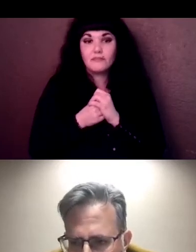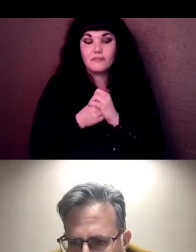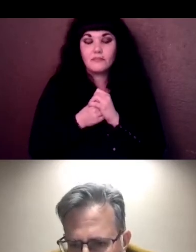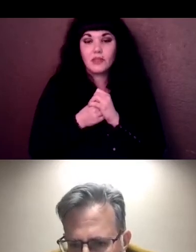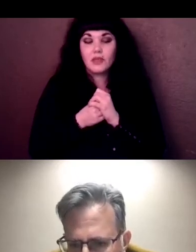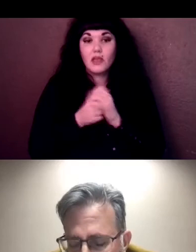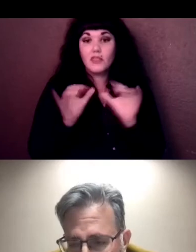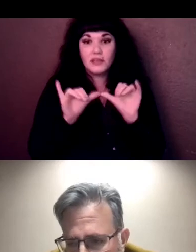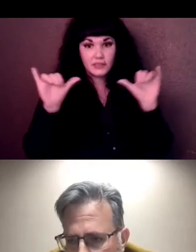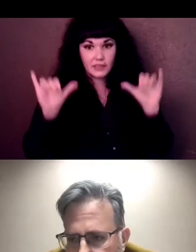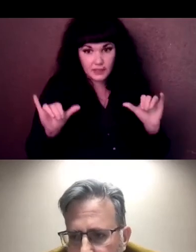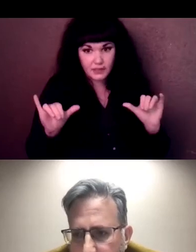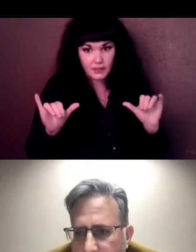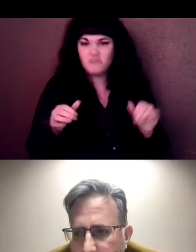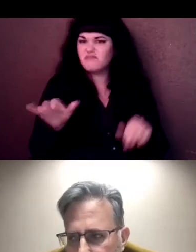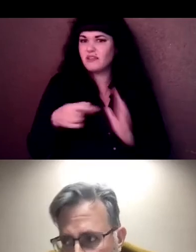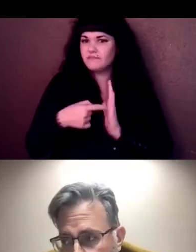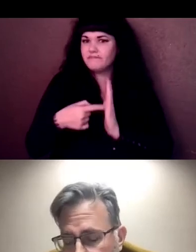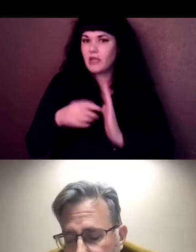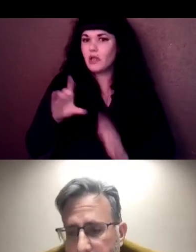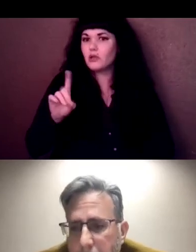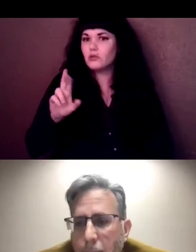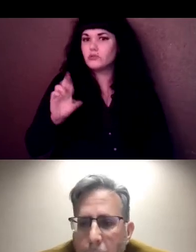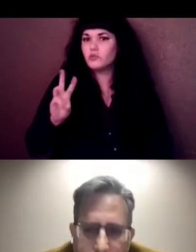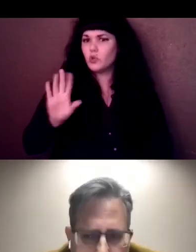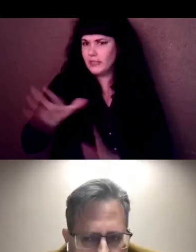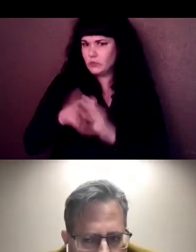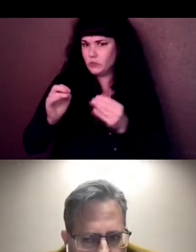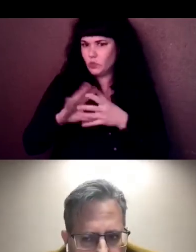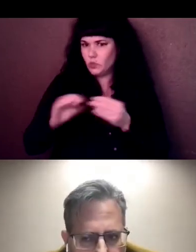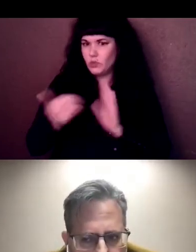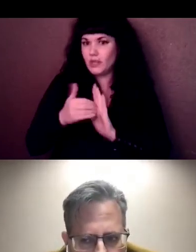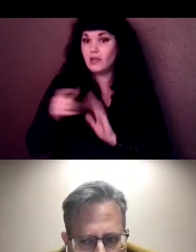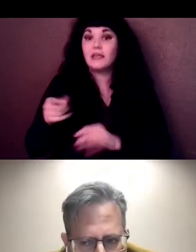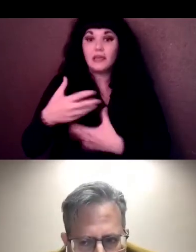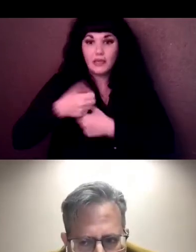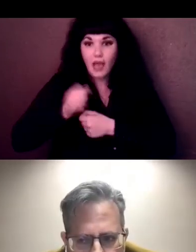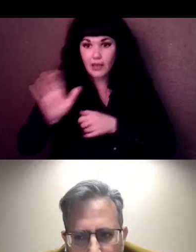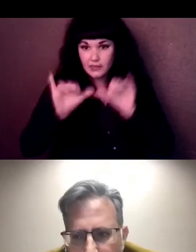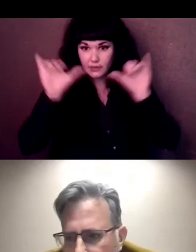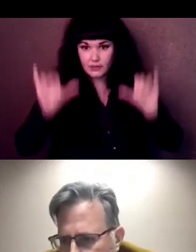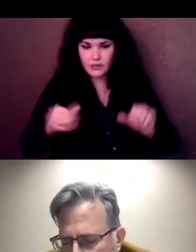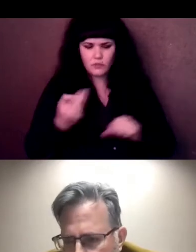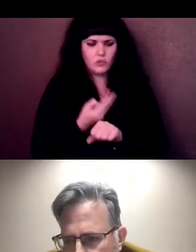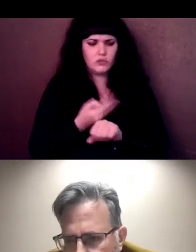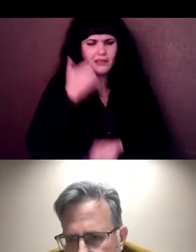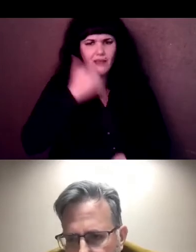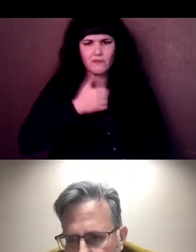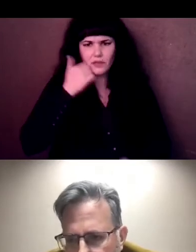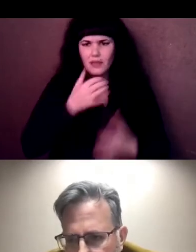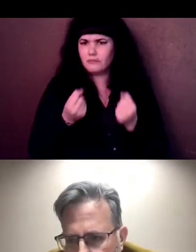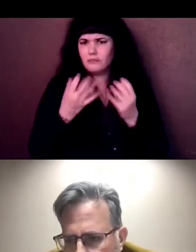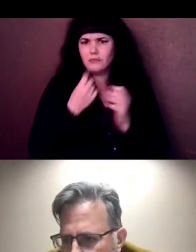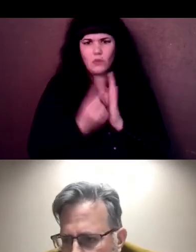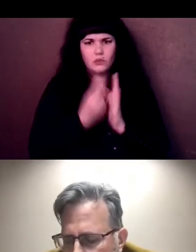I'll give you, the Drew case again, that Drew got his system and he uses it every day for multiple hours. He's been doing that for